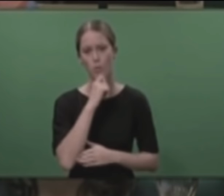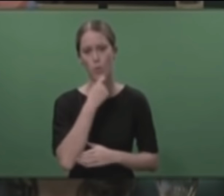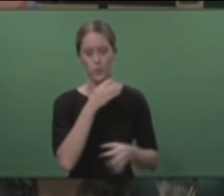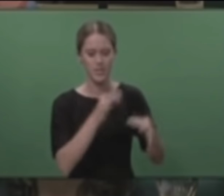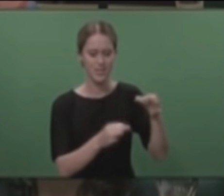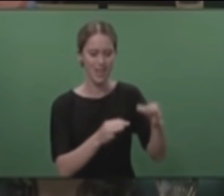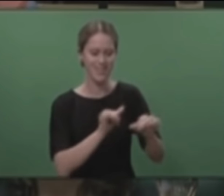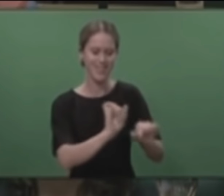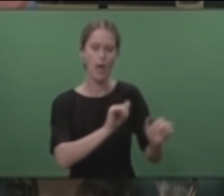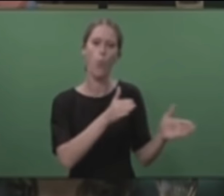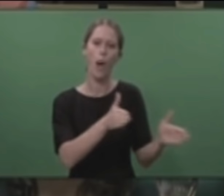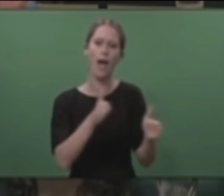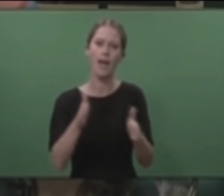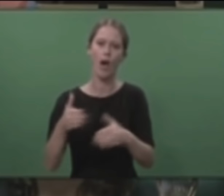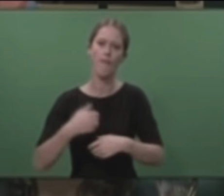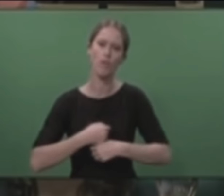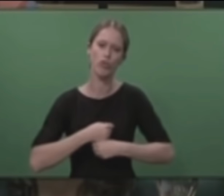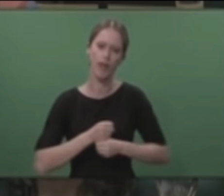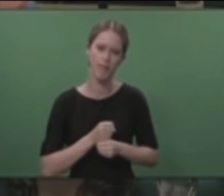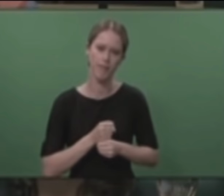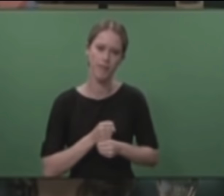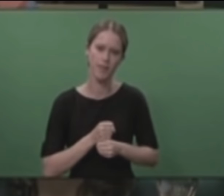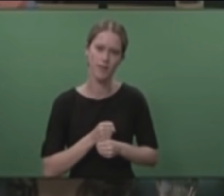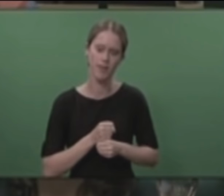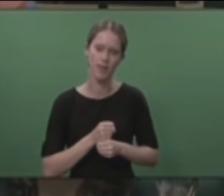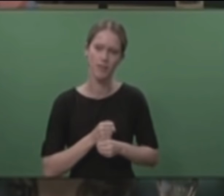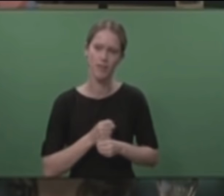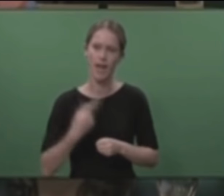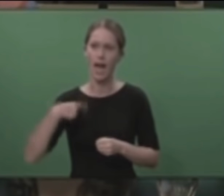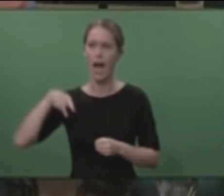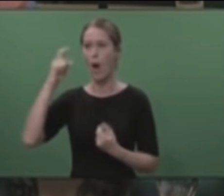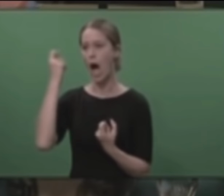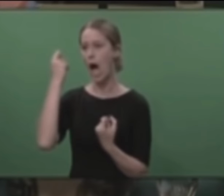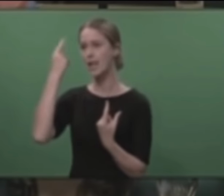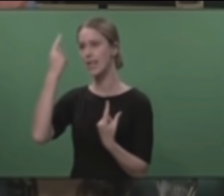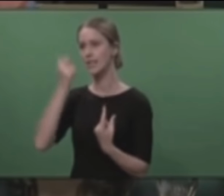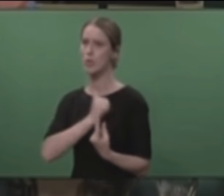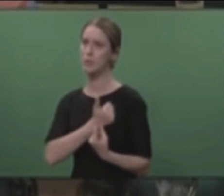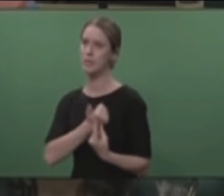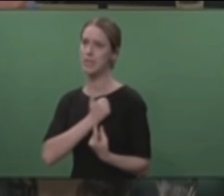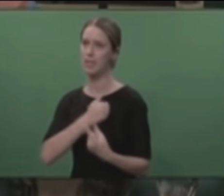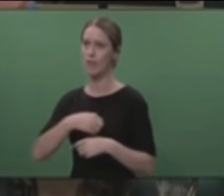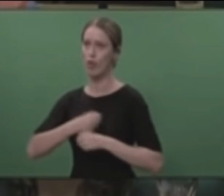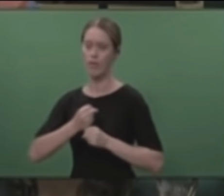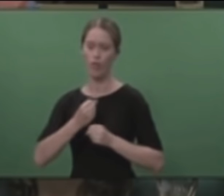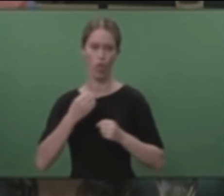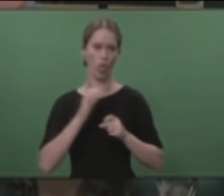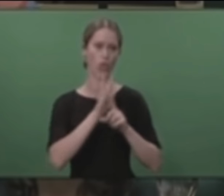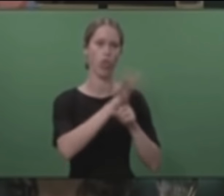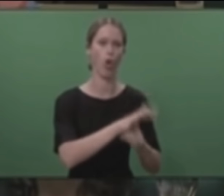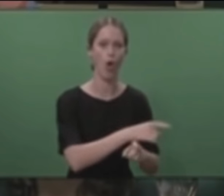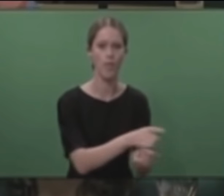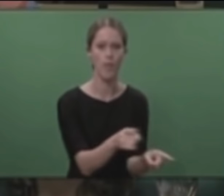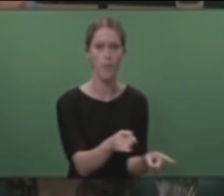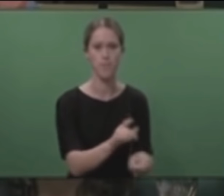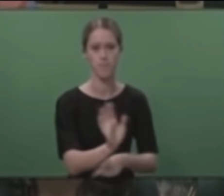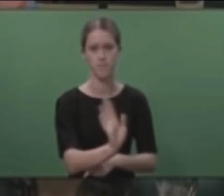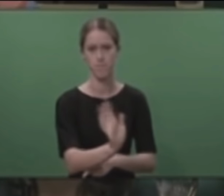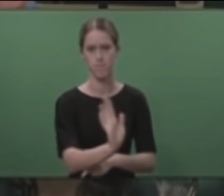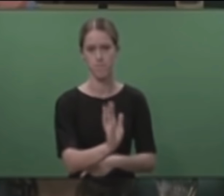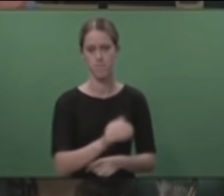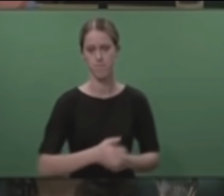they grieve, and that we cannot put our expectations on what emotions that